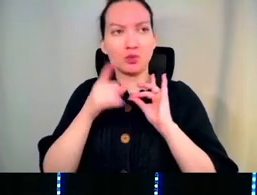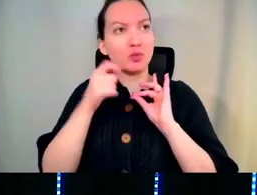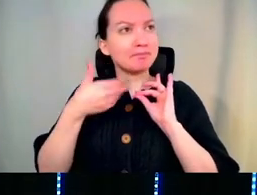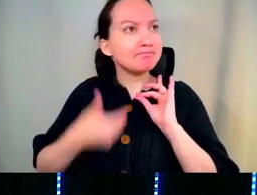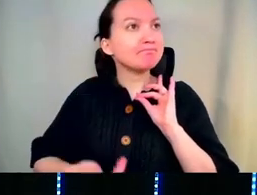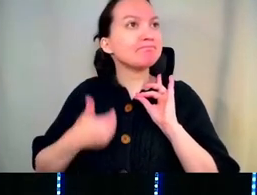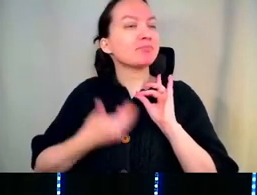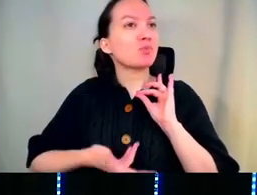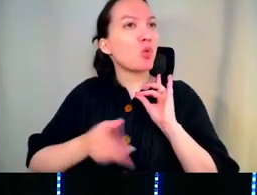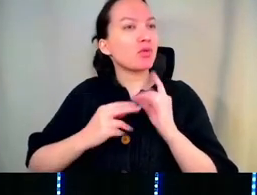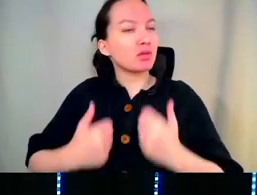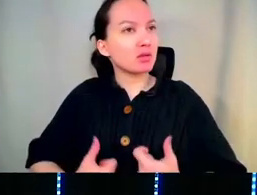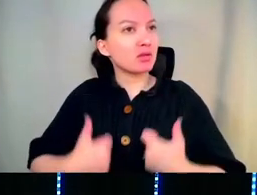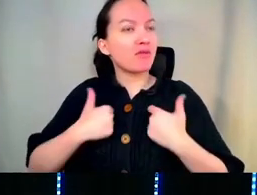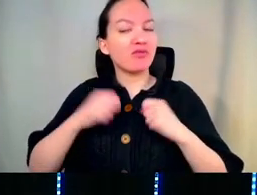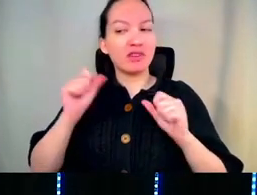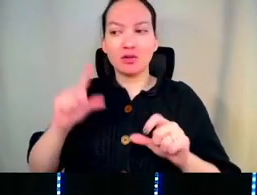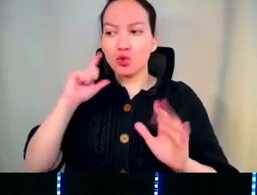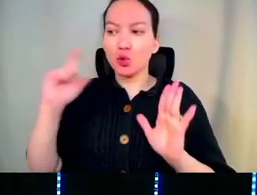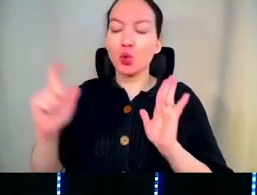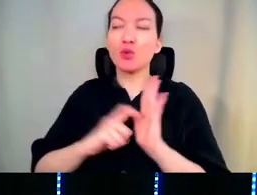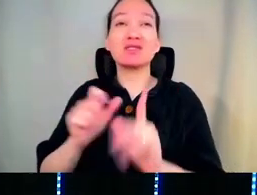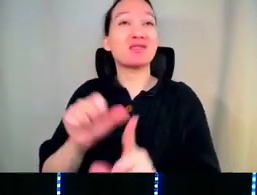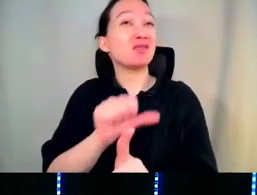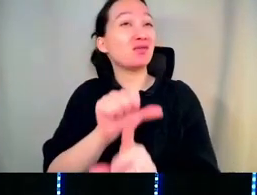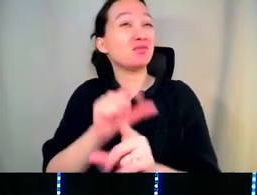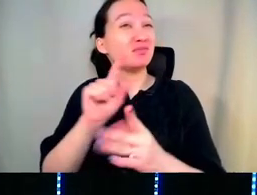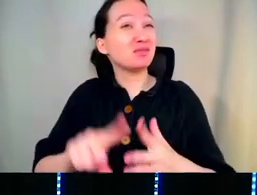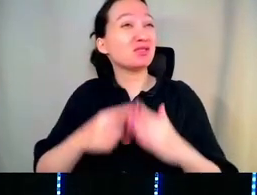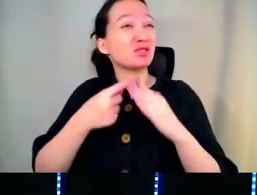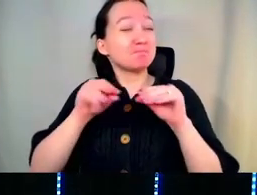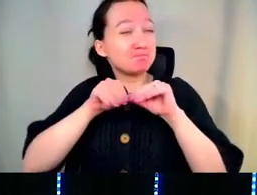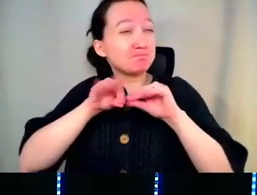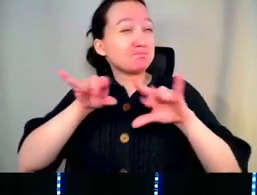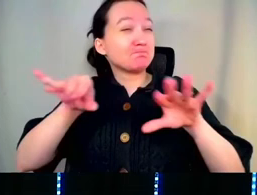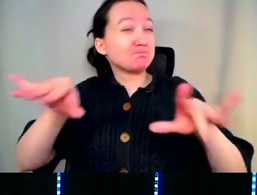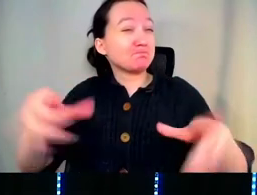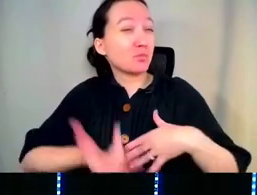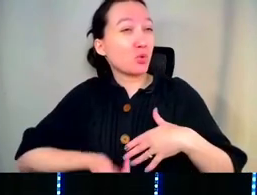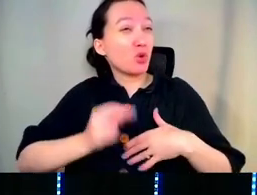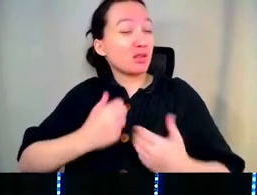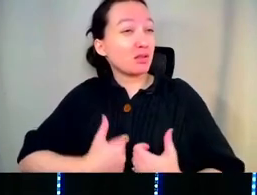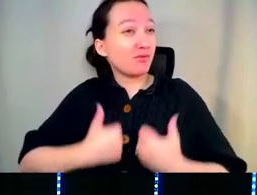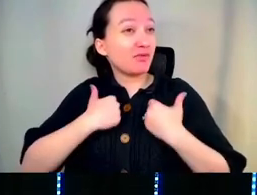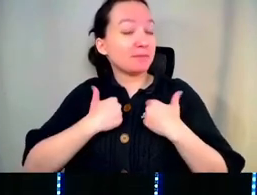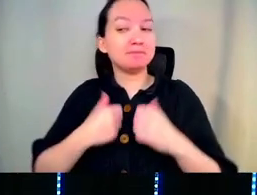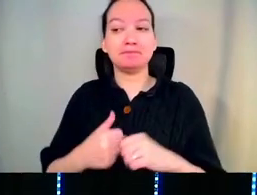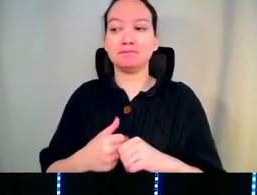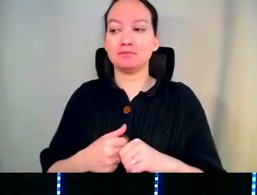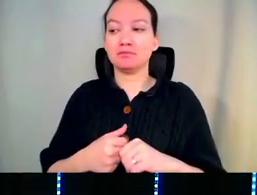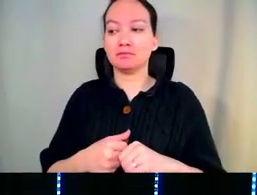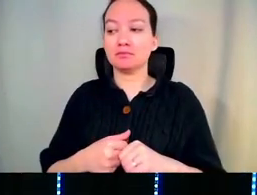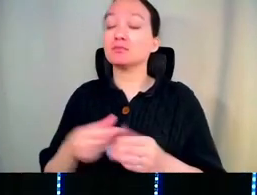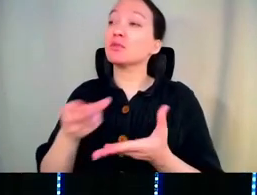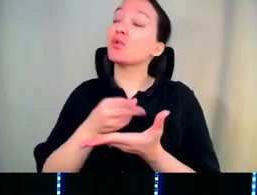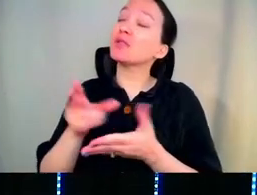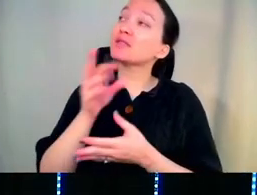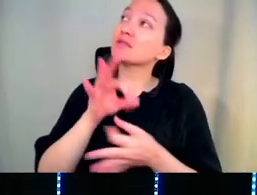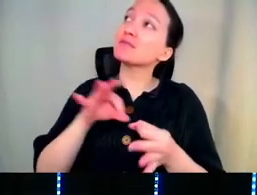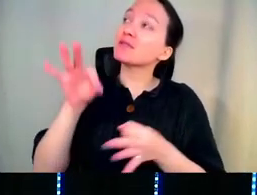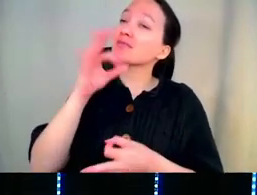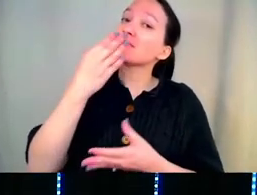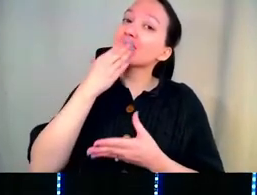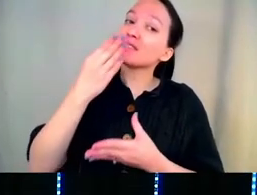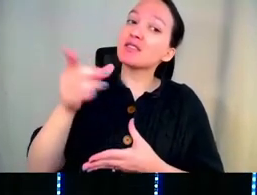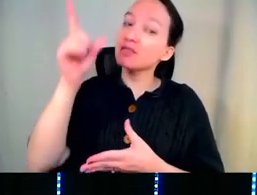happening in our own life that we can notice when foolishness is starting to sprout up in our own lives. And Holy Spirit, I thank you that you are a